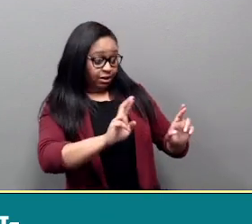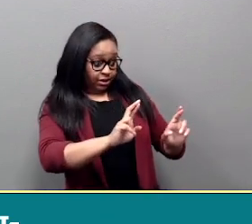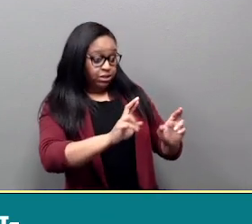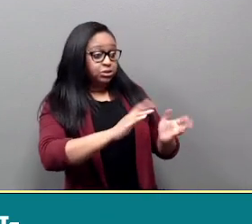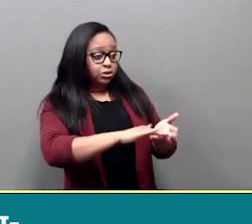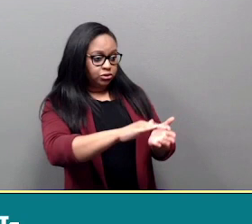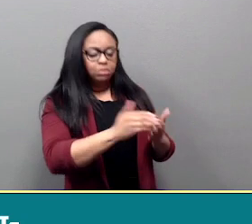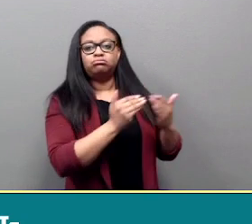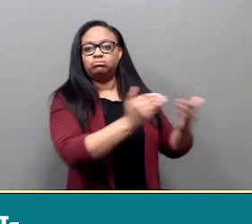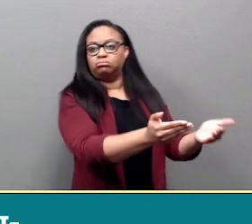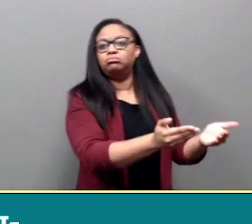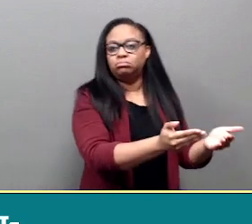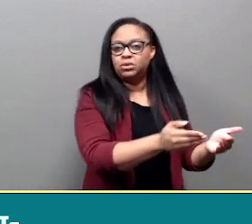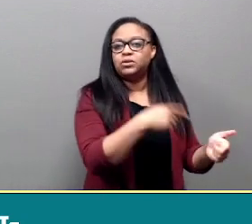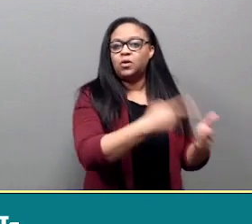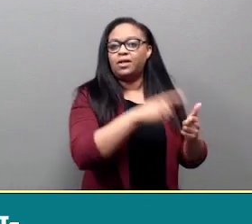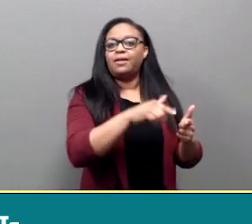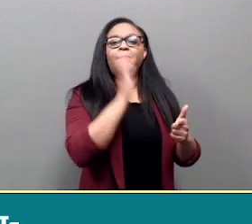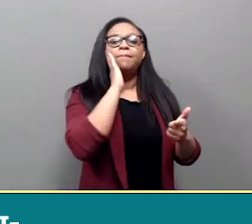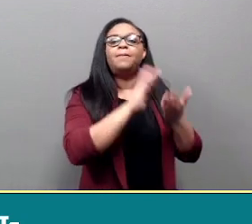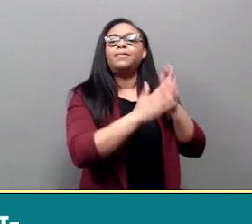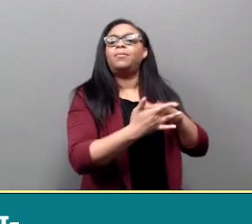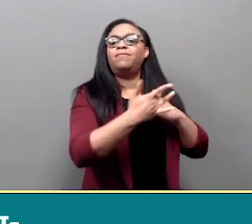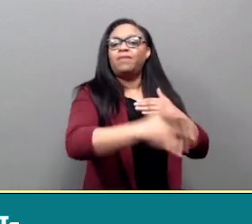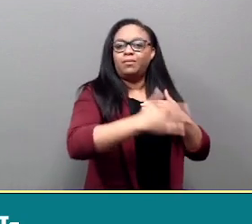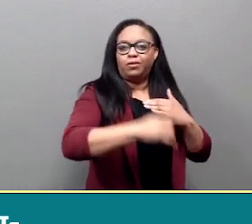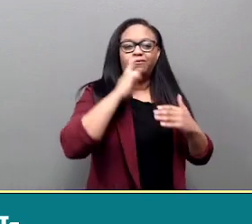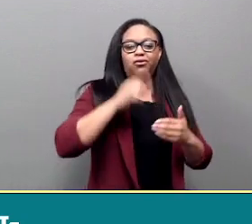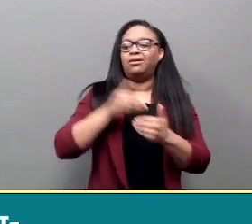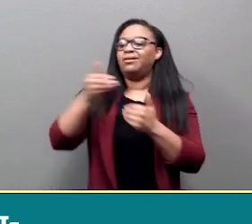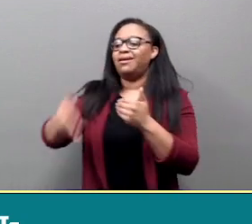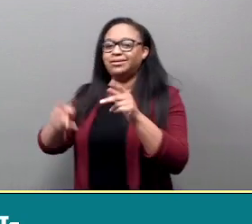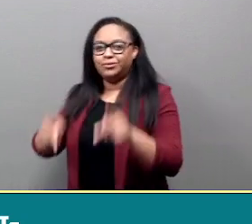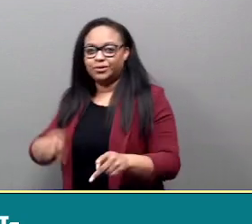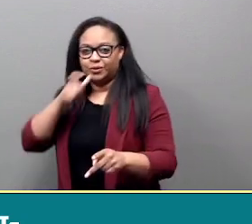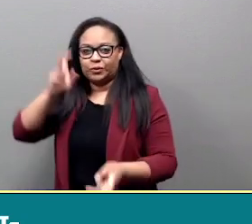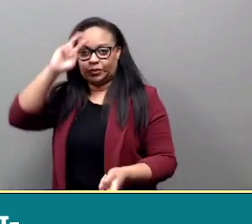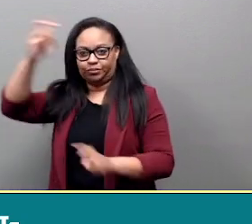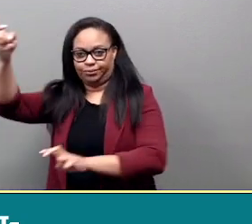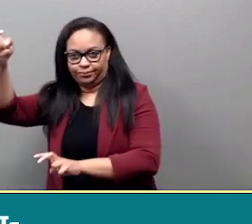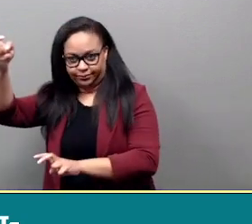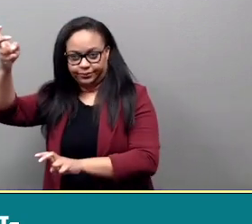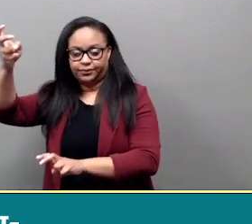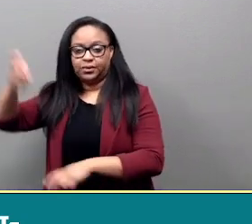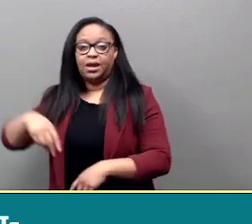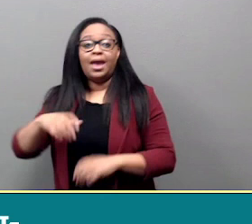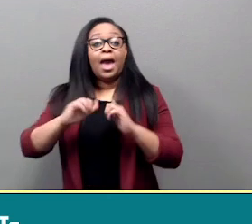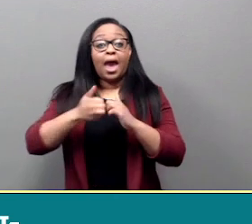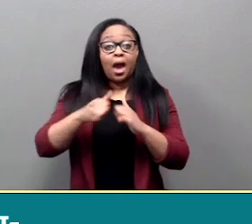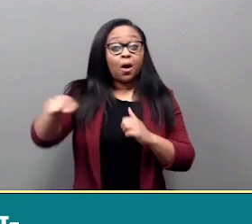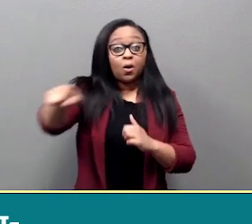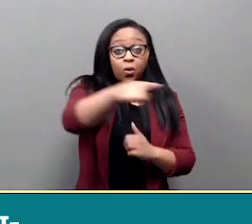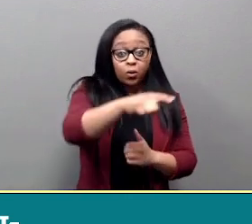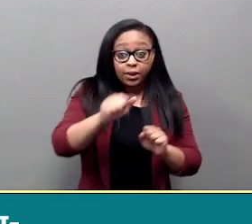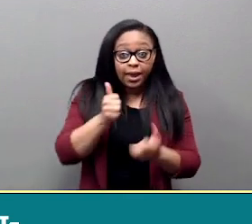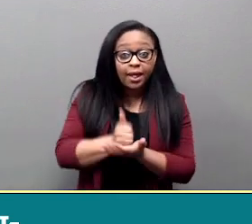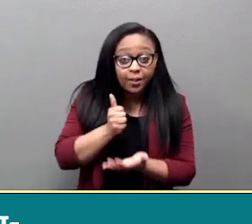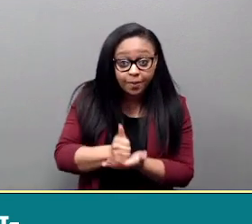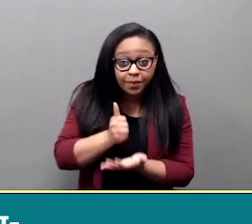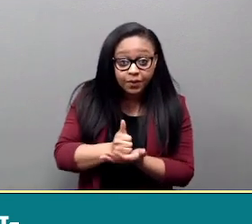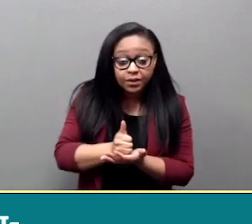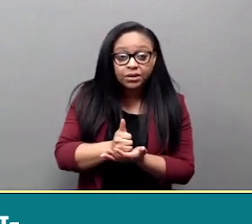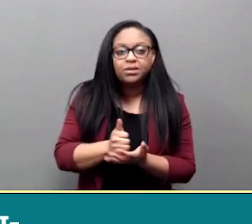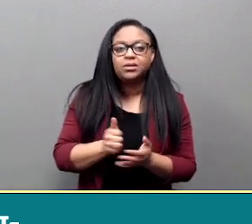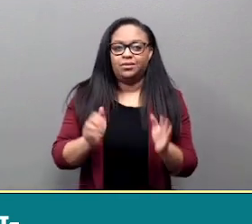help? Number 1, it's important to know which level of care you need. If you need the emergency department, urgent care, or primary